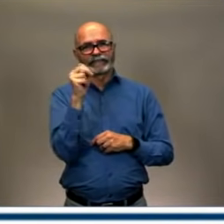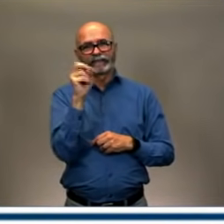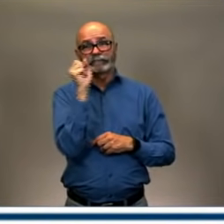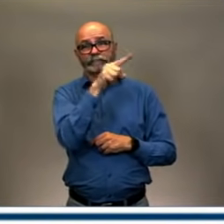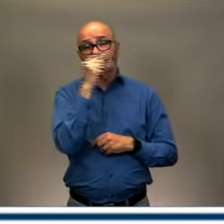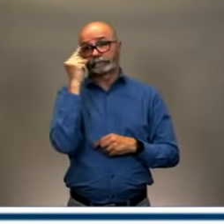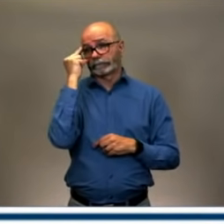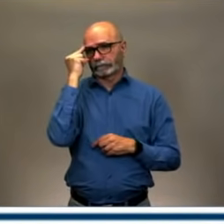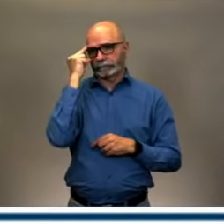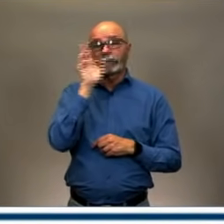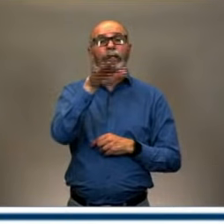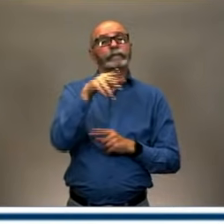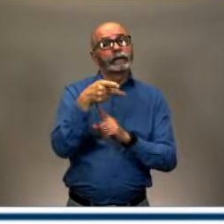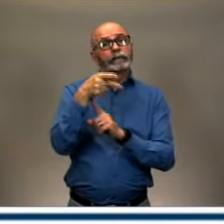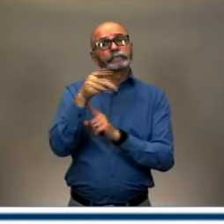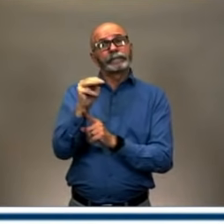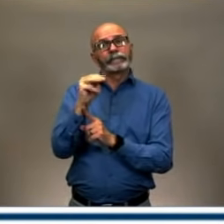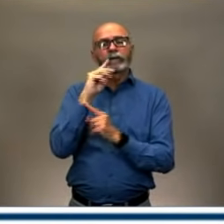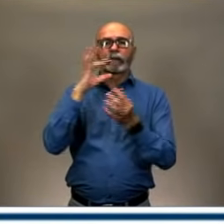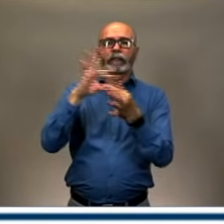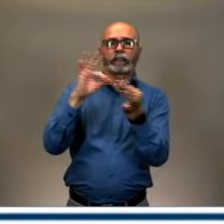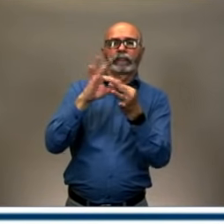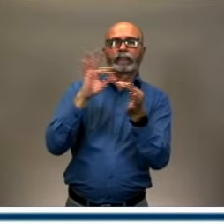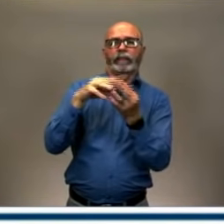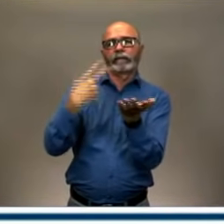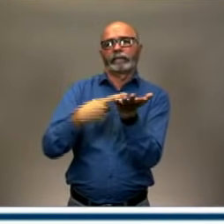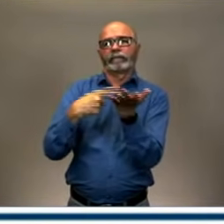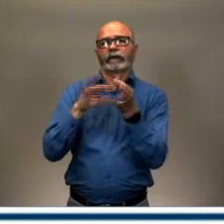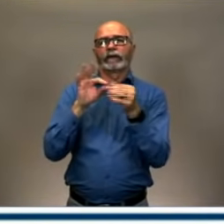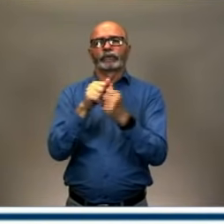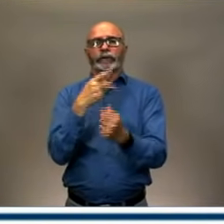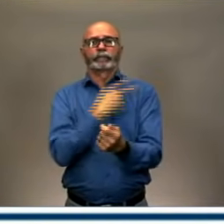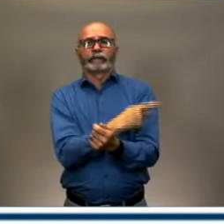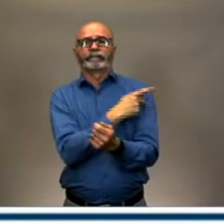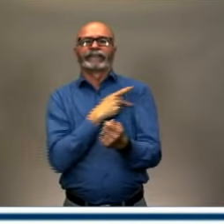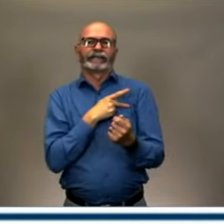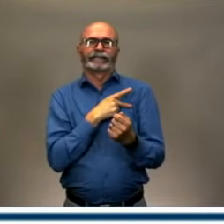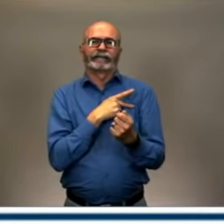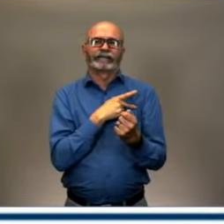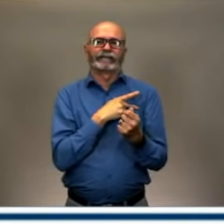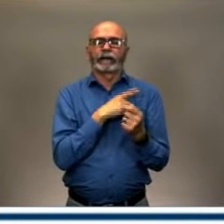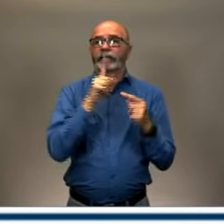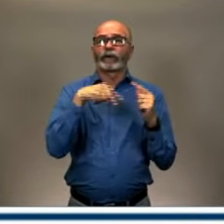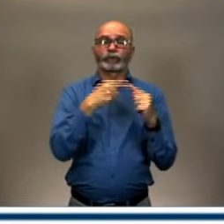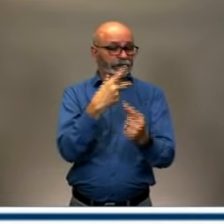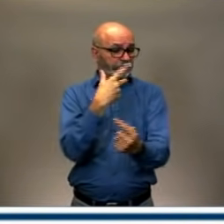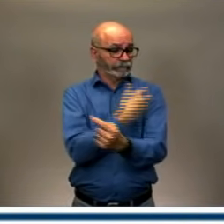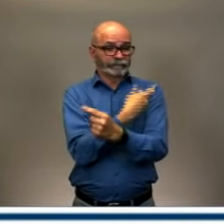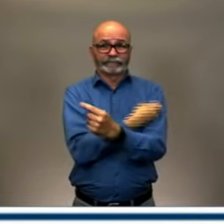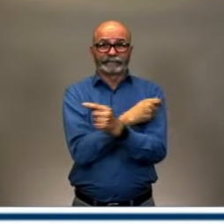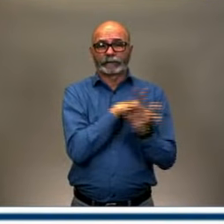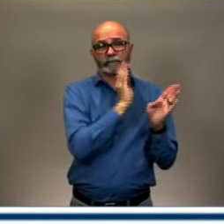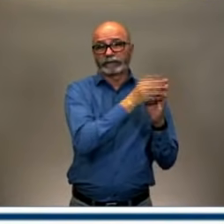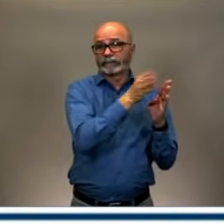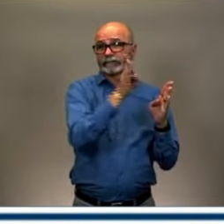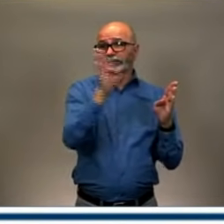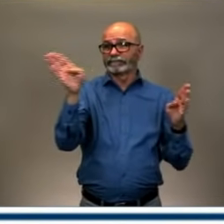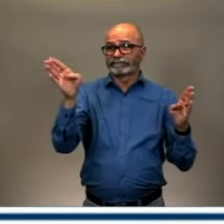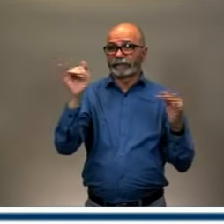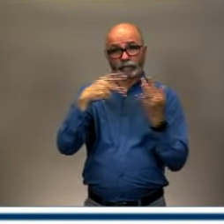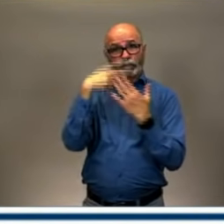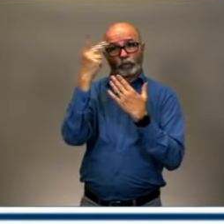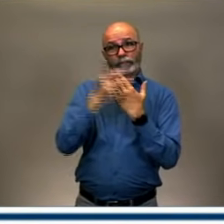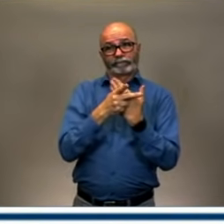talking to provincial officials Thursday about their vaccination programs. I'm not sure if you're going to be on that